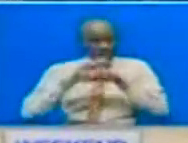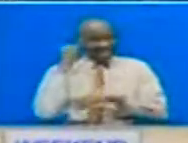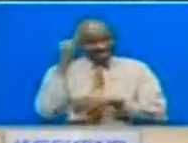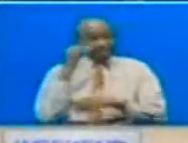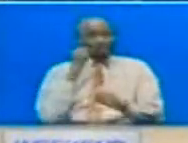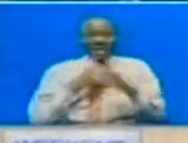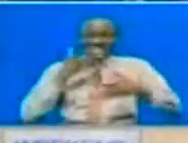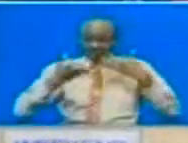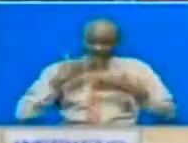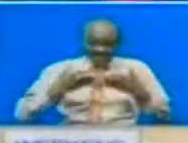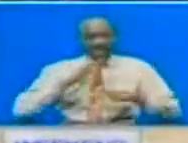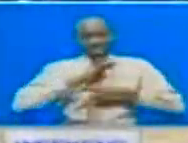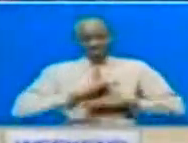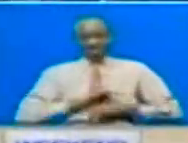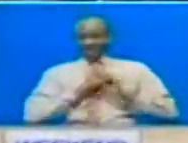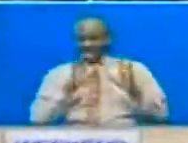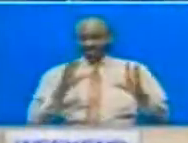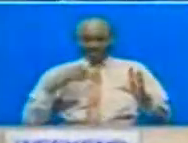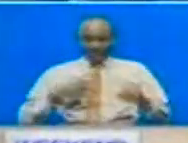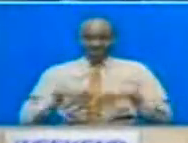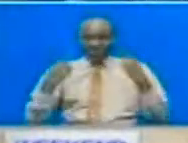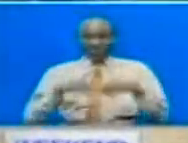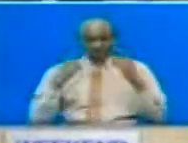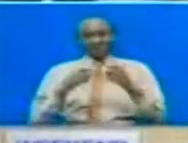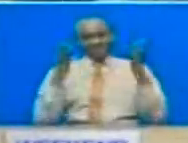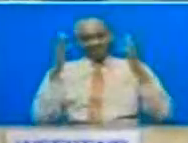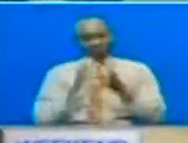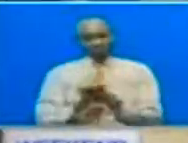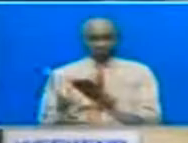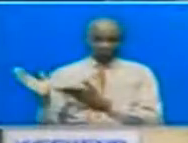to express their displeasure by interrupting the celebrations.